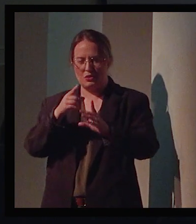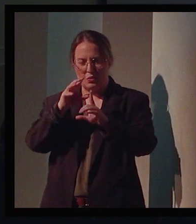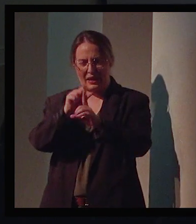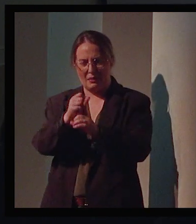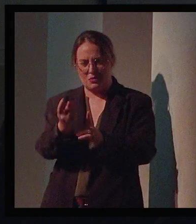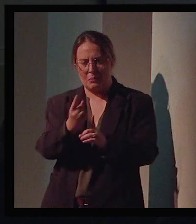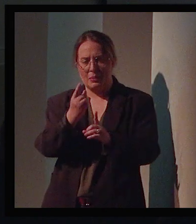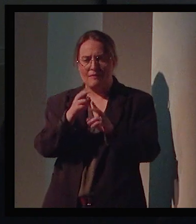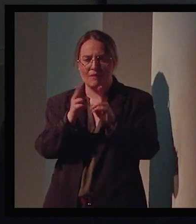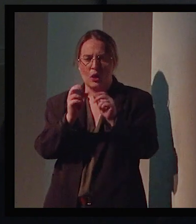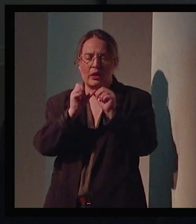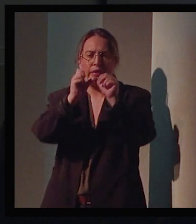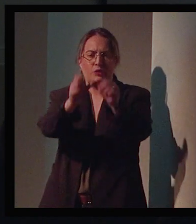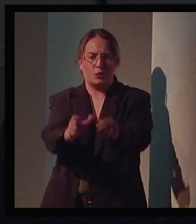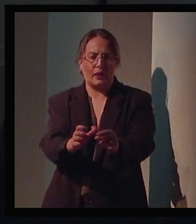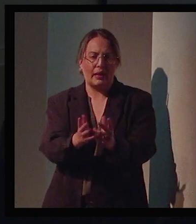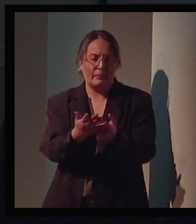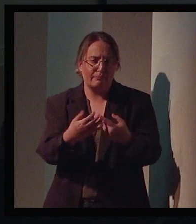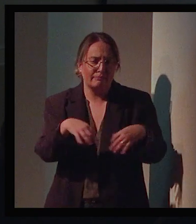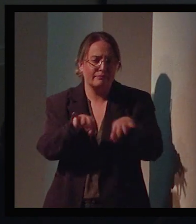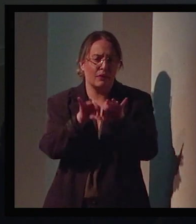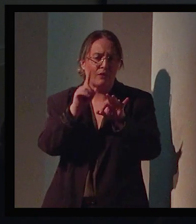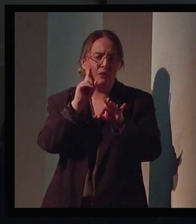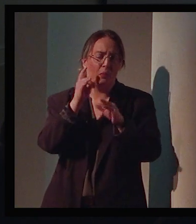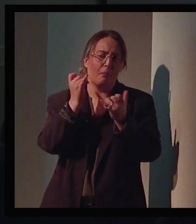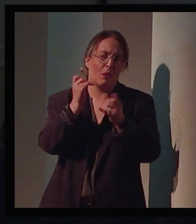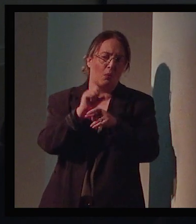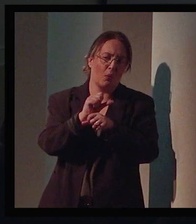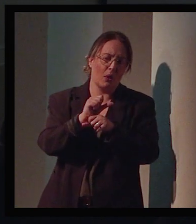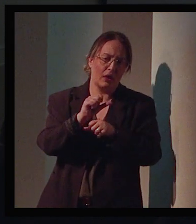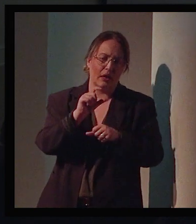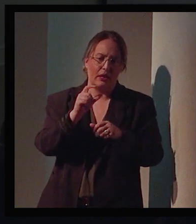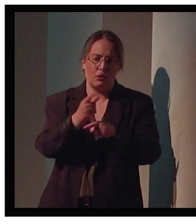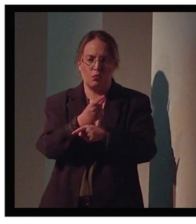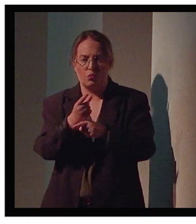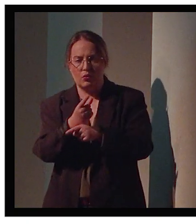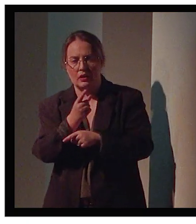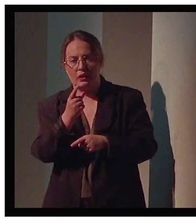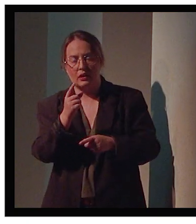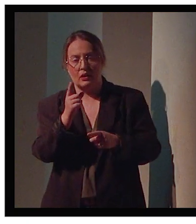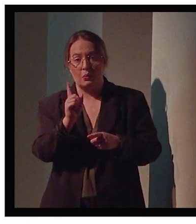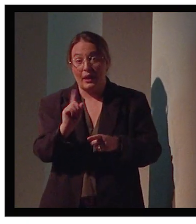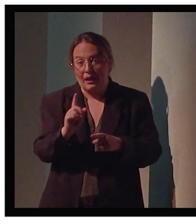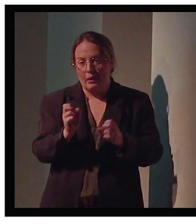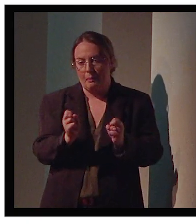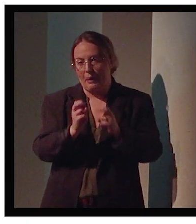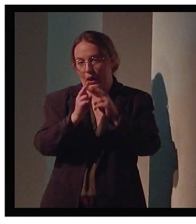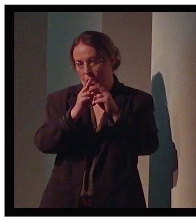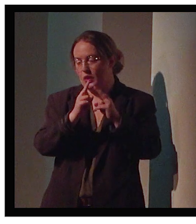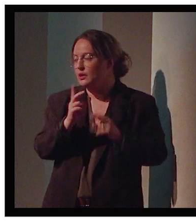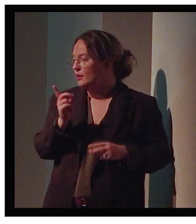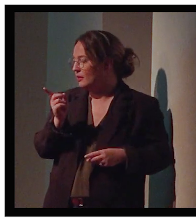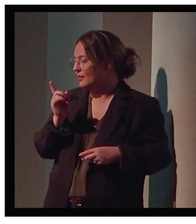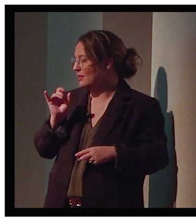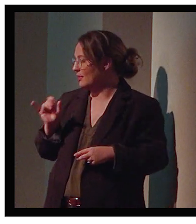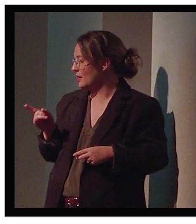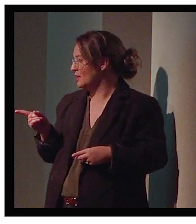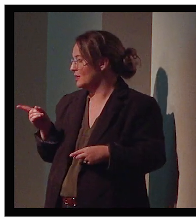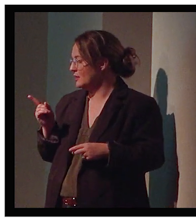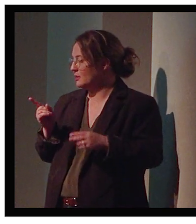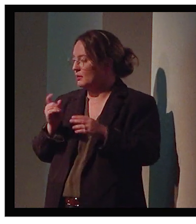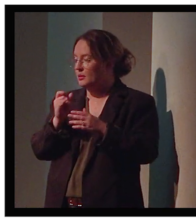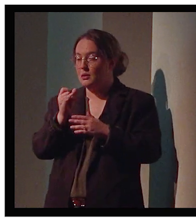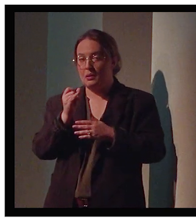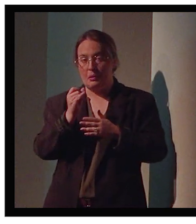in his images of modern work and leisure in Paris. This enigmatic painting, for example, an